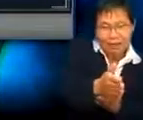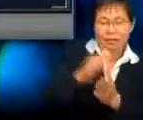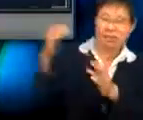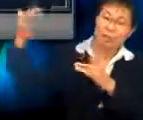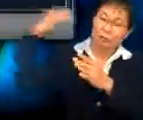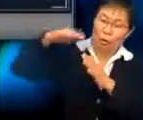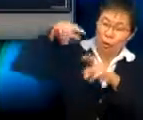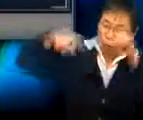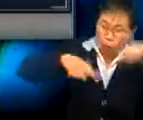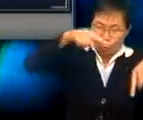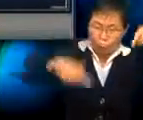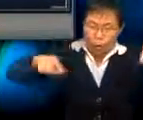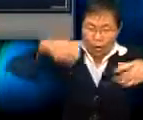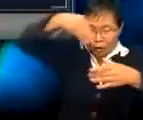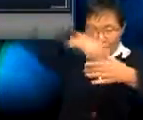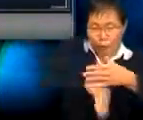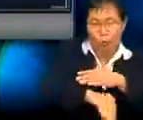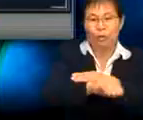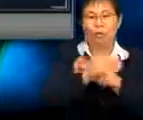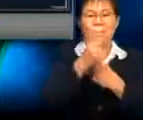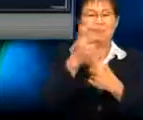the ear canal.